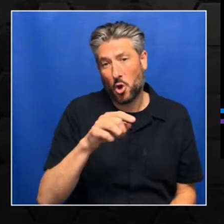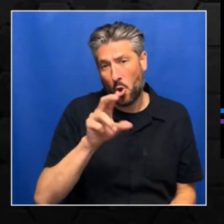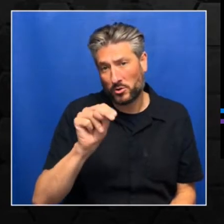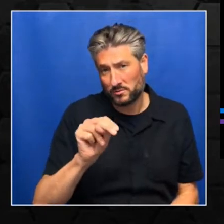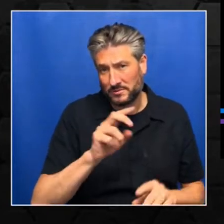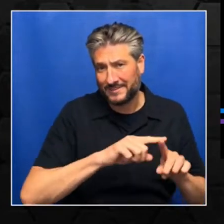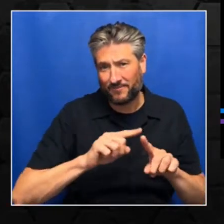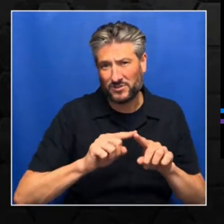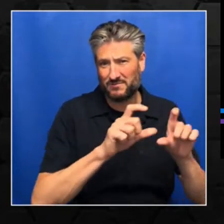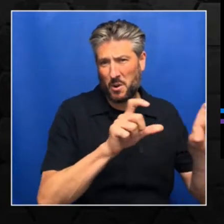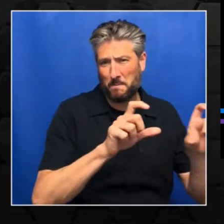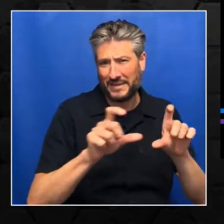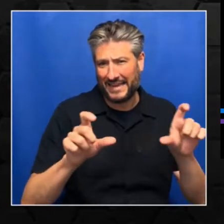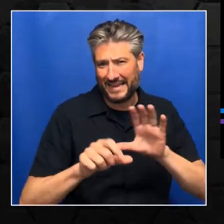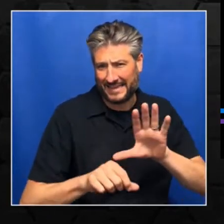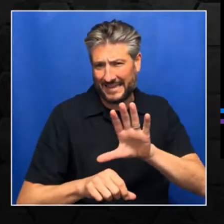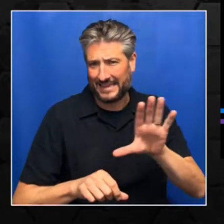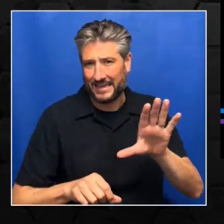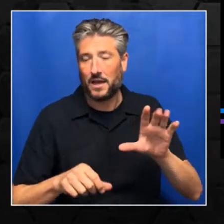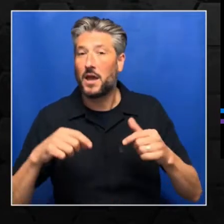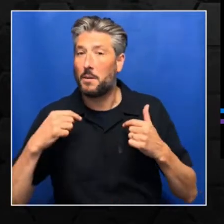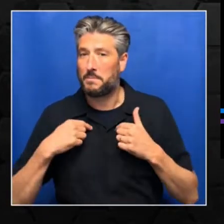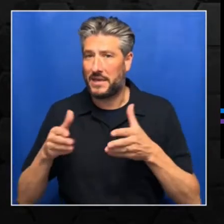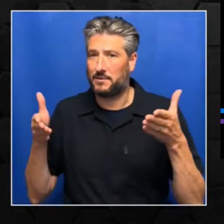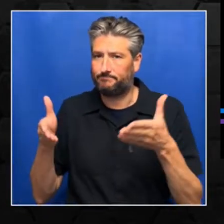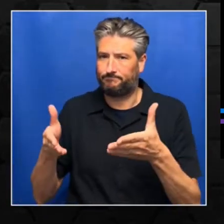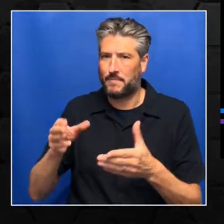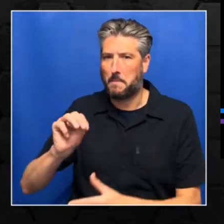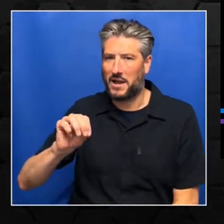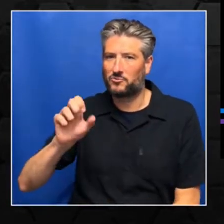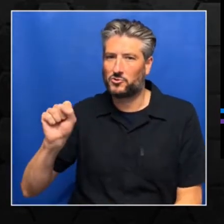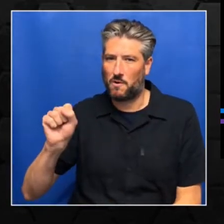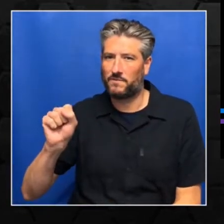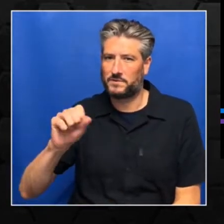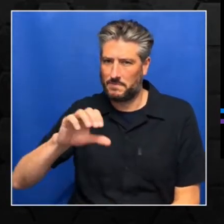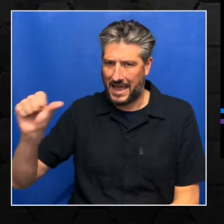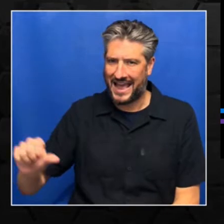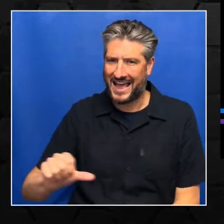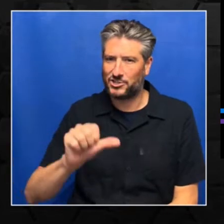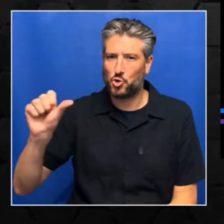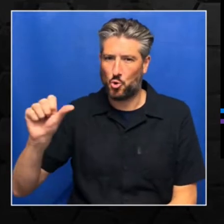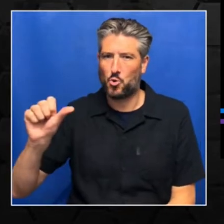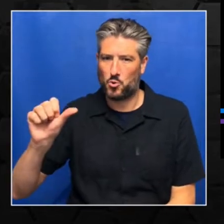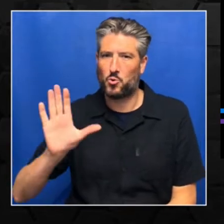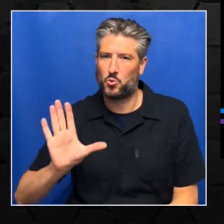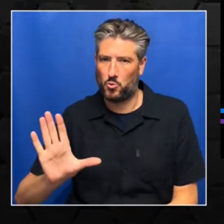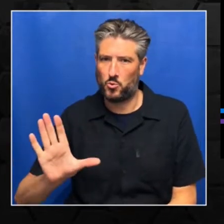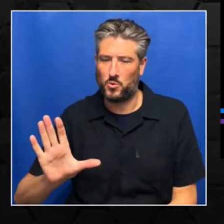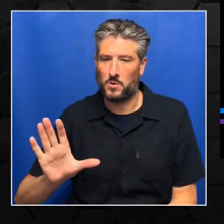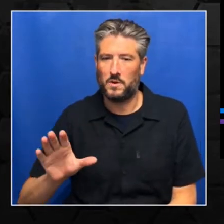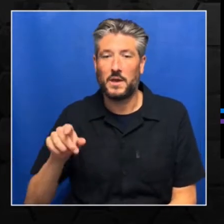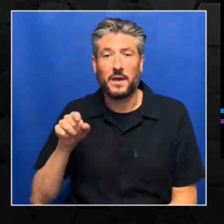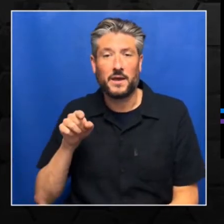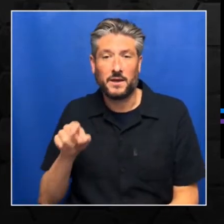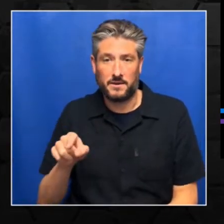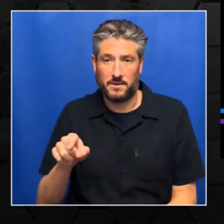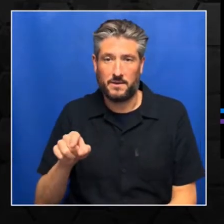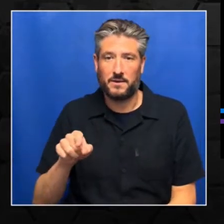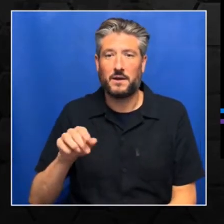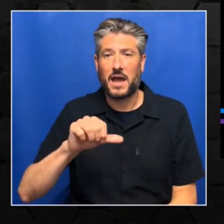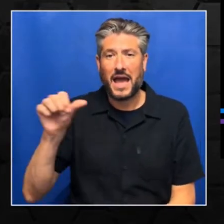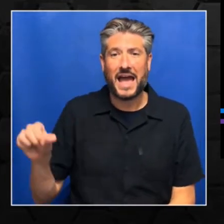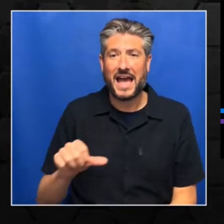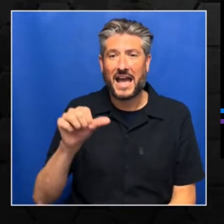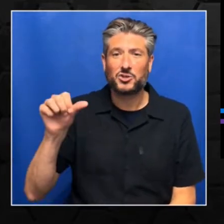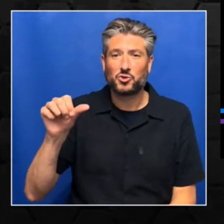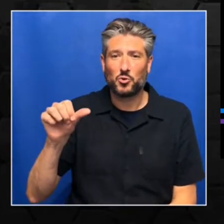this instance, we'll be talking about machine learning on Microsoft Azure and what Azure offers, what services that Azure offers